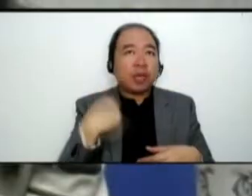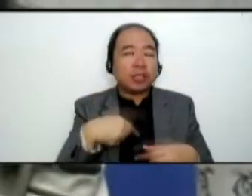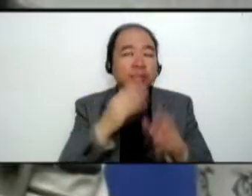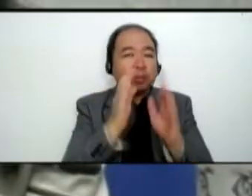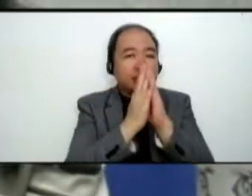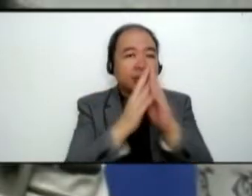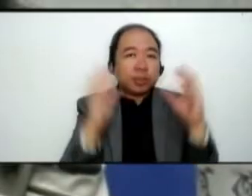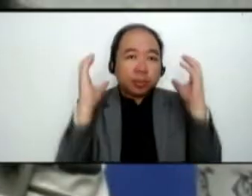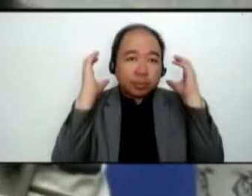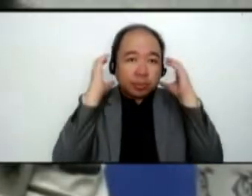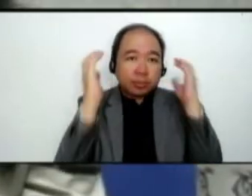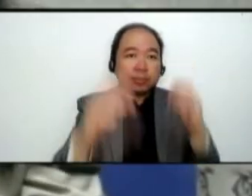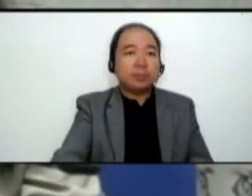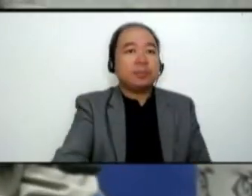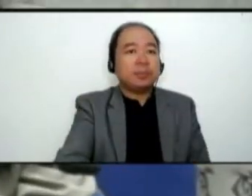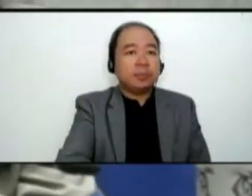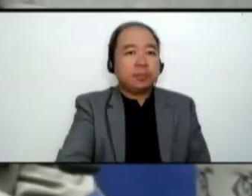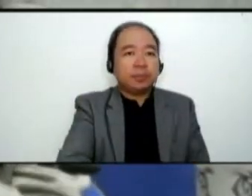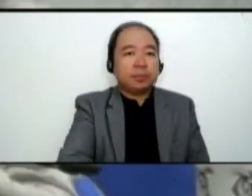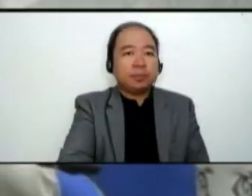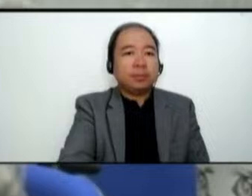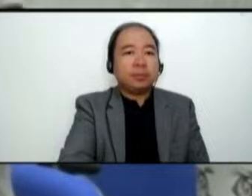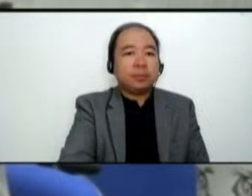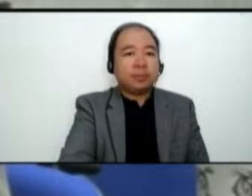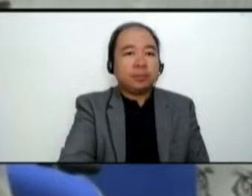the interpretation service. Thank you so much.